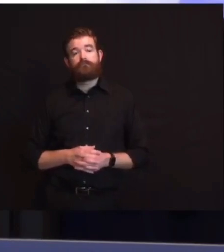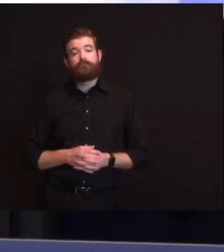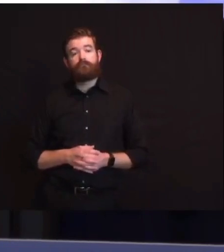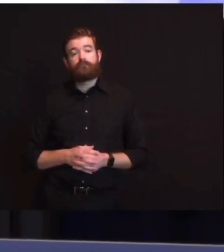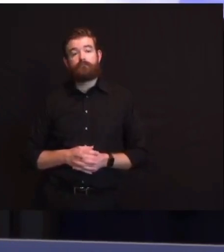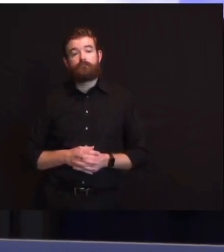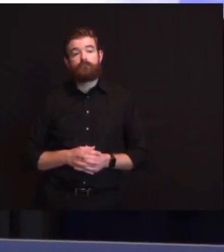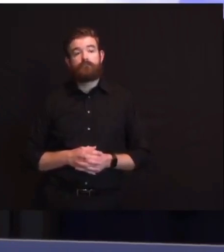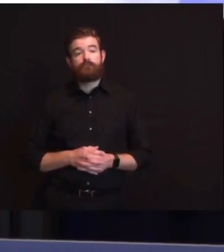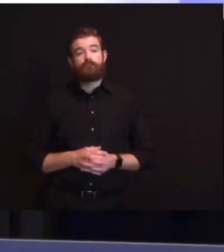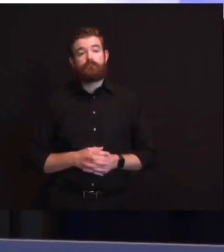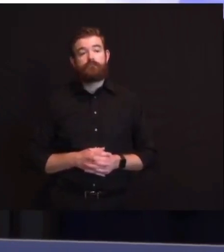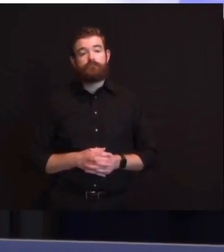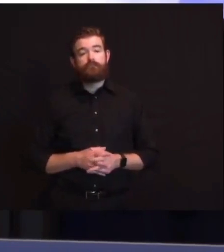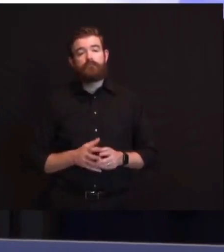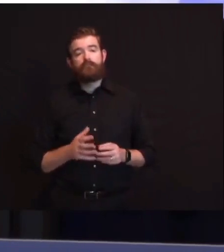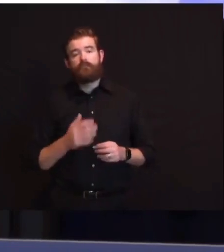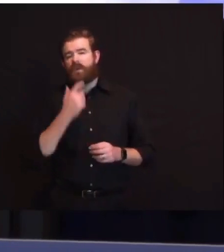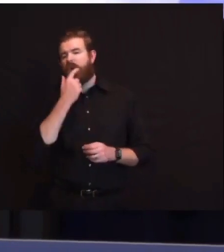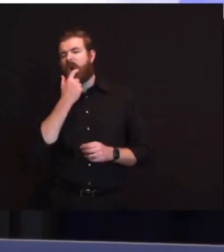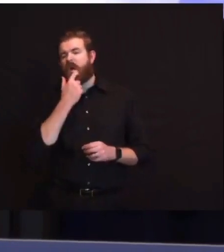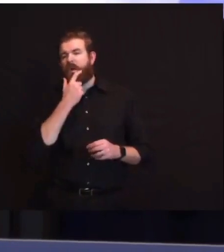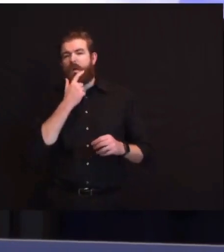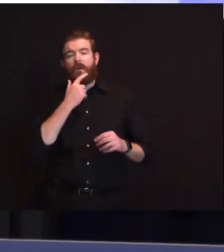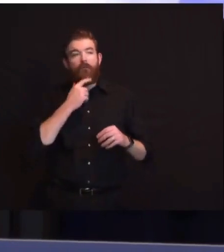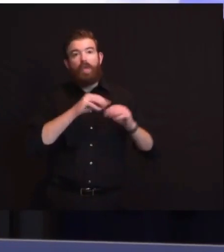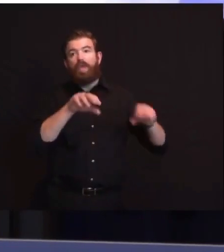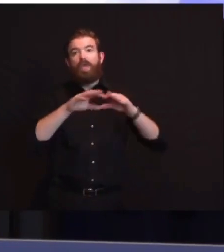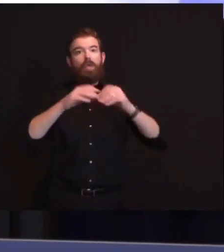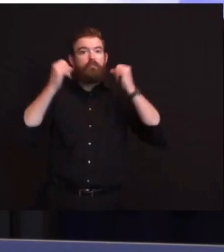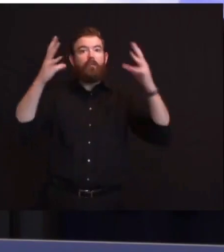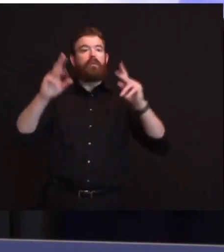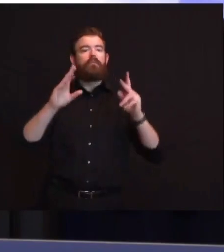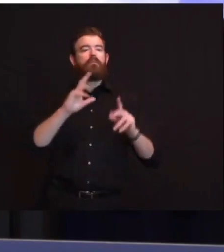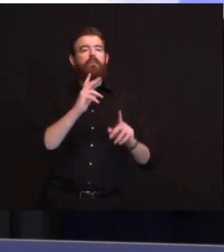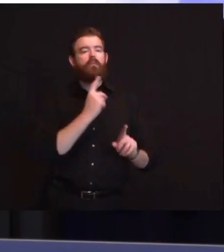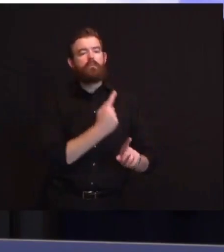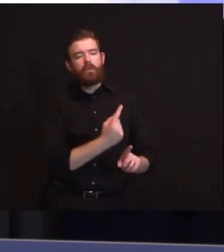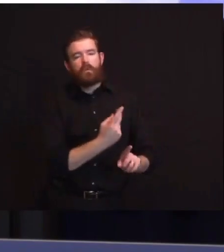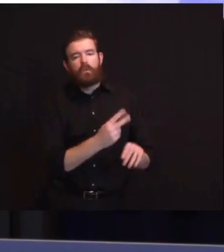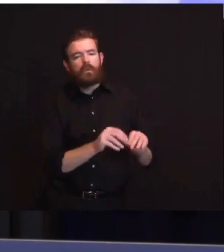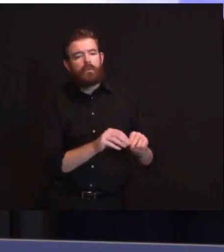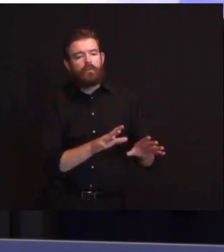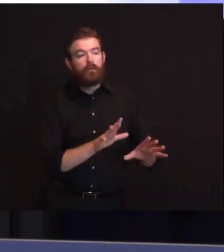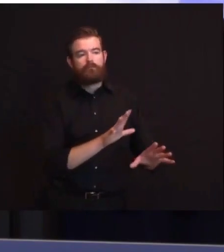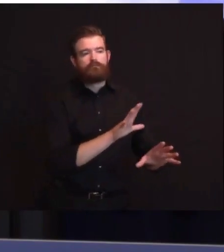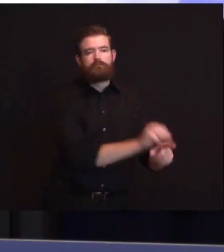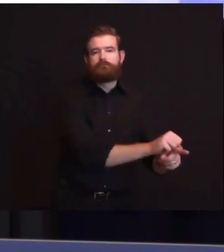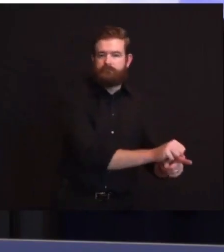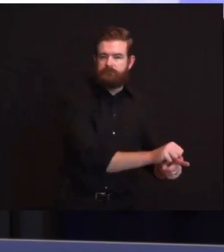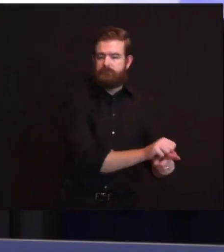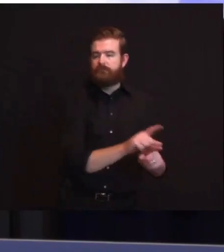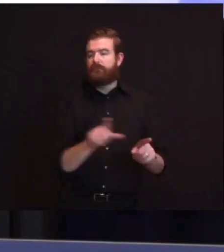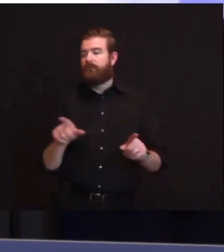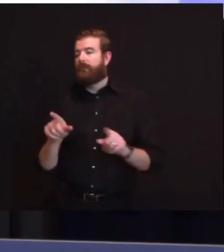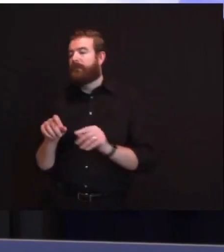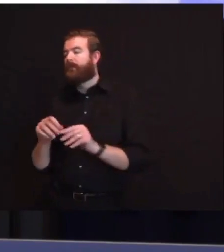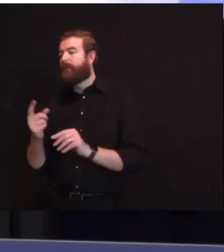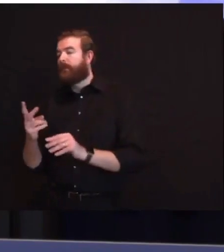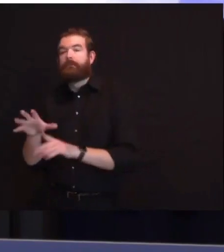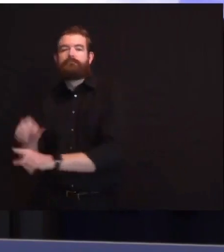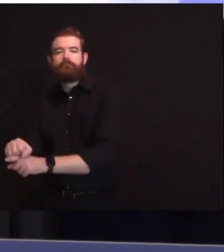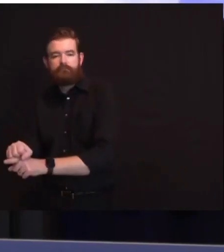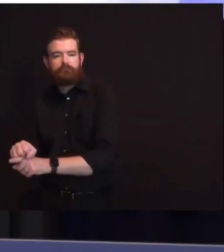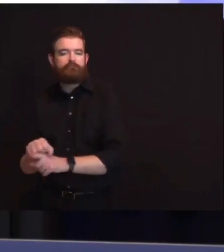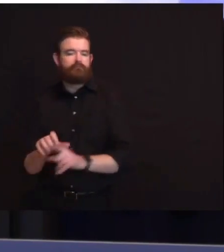more quickly and mitigating and stopping the spread. We still believe we have to be very vigilant